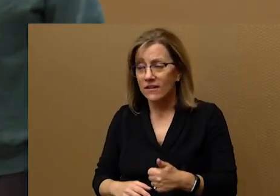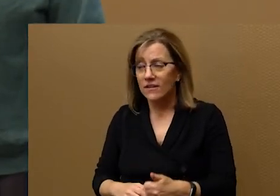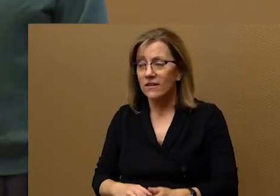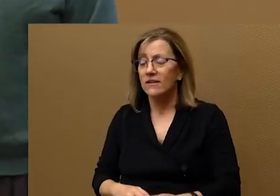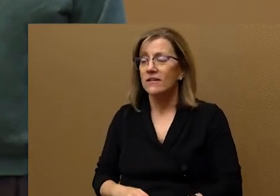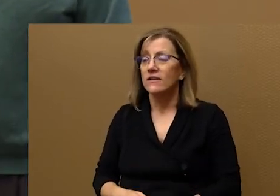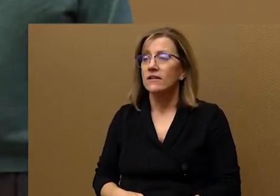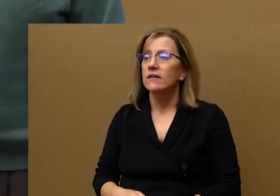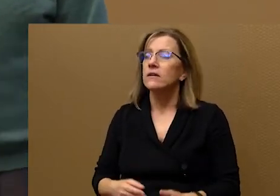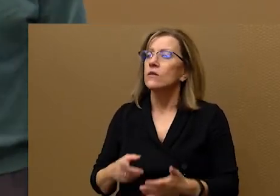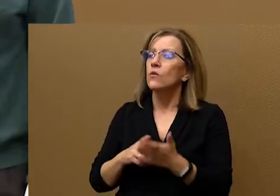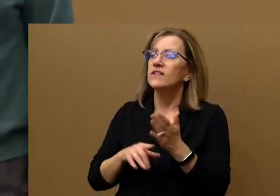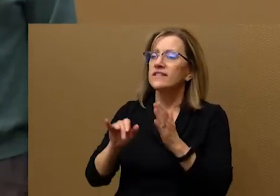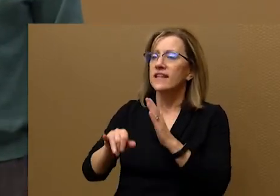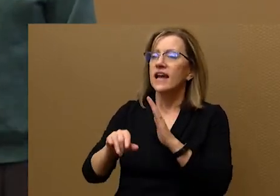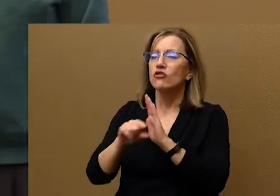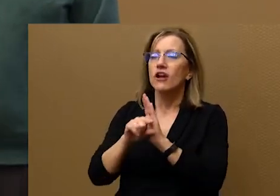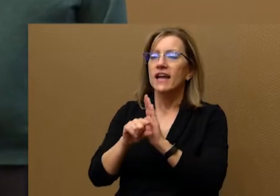Well, give me a grade for that.